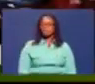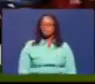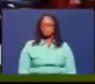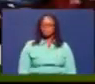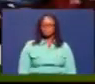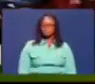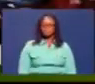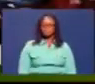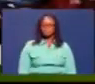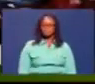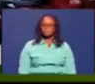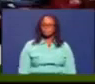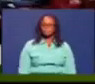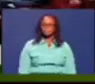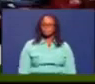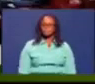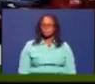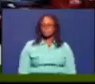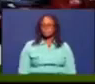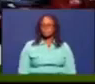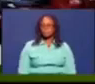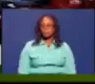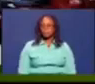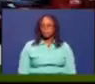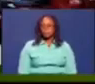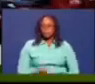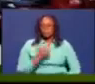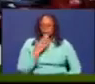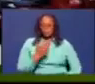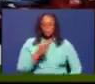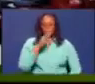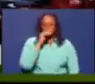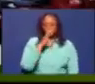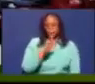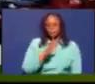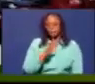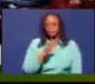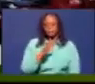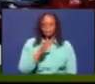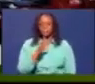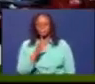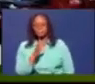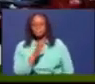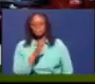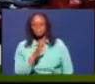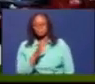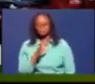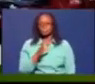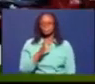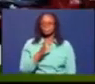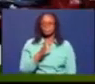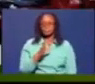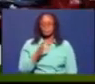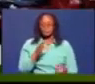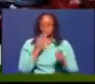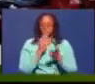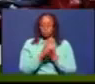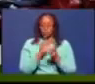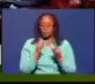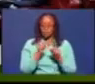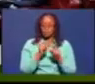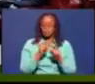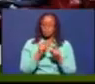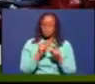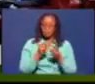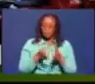Thank you, Mr. Speaker. Mr. Speaker, we are really at a time that as a country again we may want to look at how come